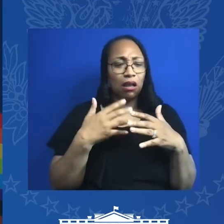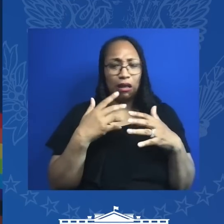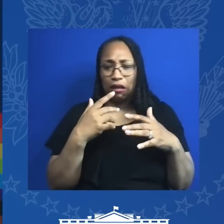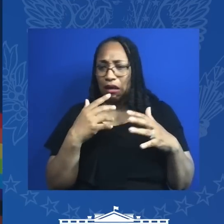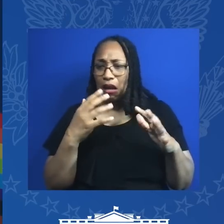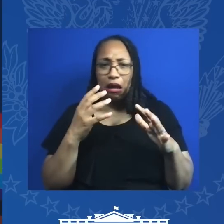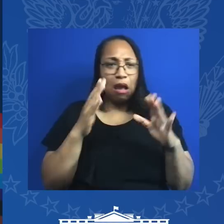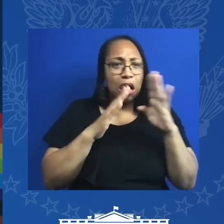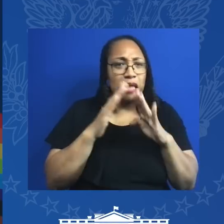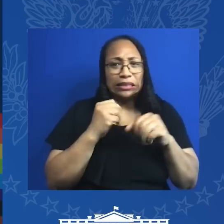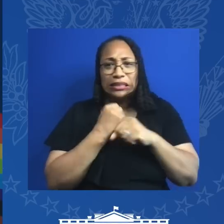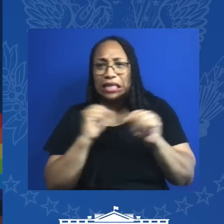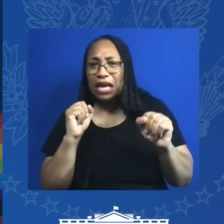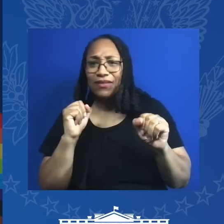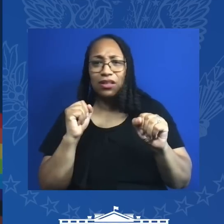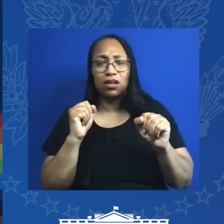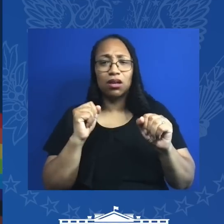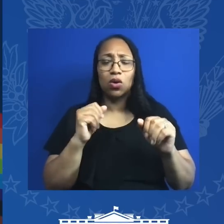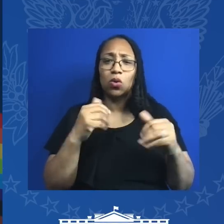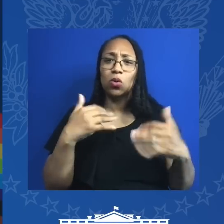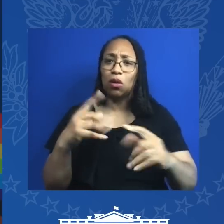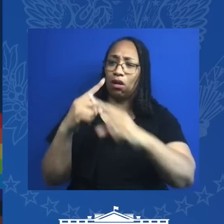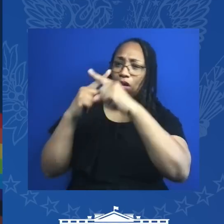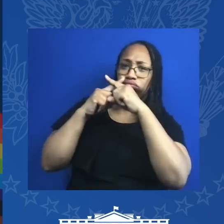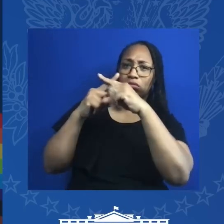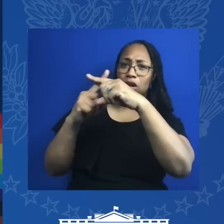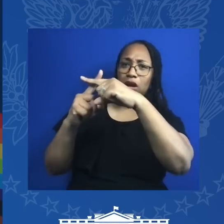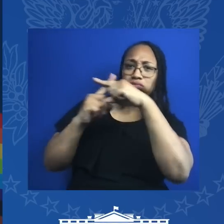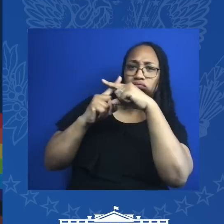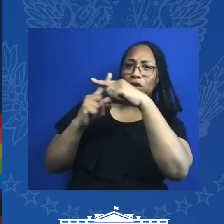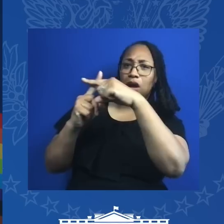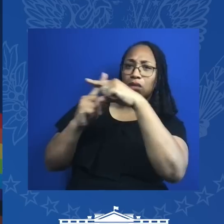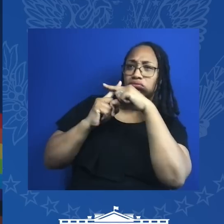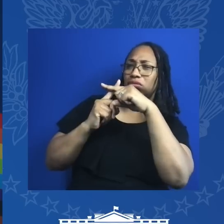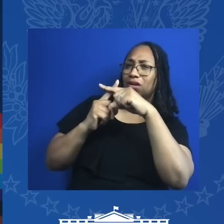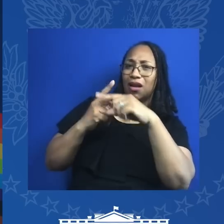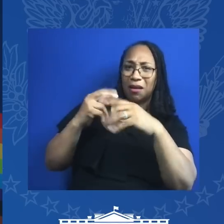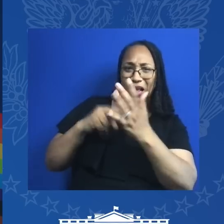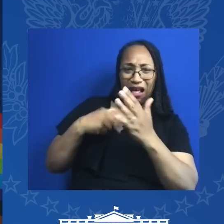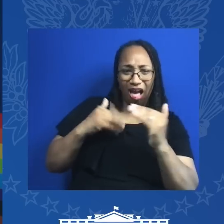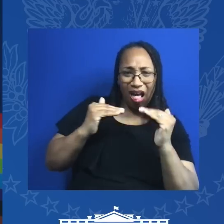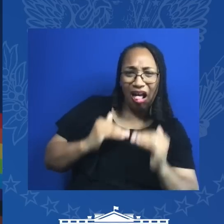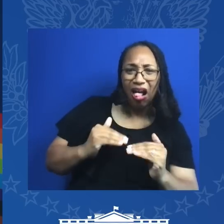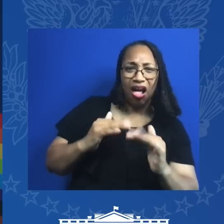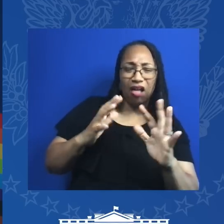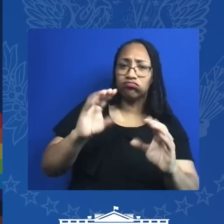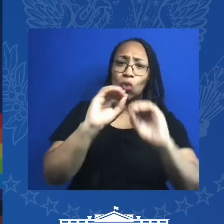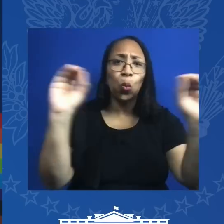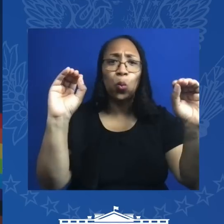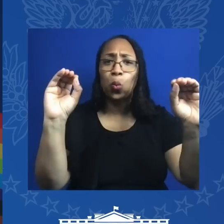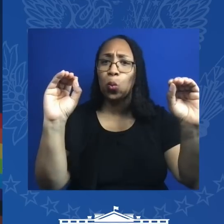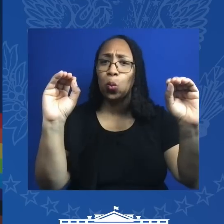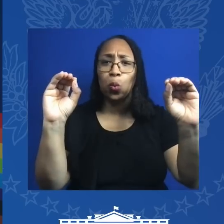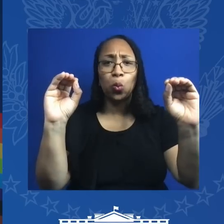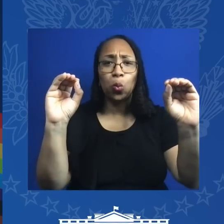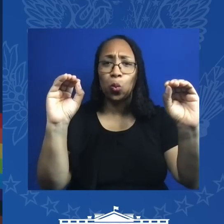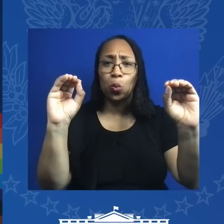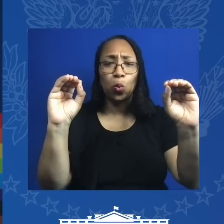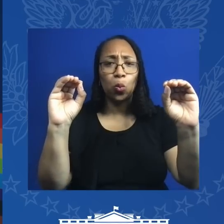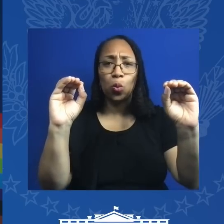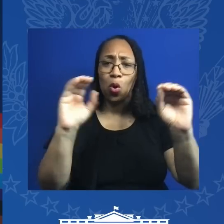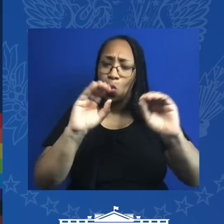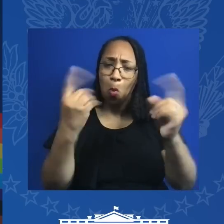or demonized or made to feel less than anyone else. There are some things we should never question or put at